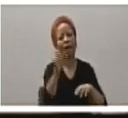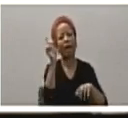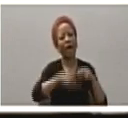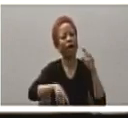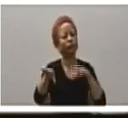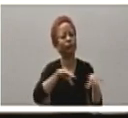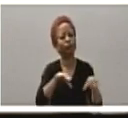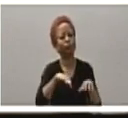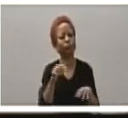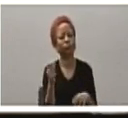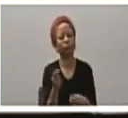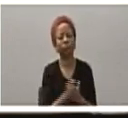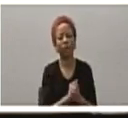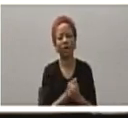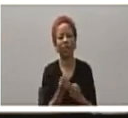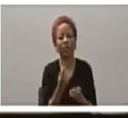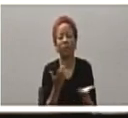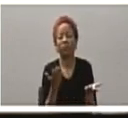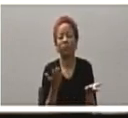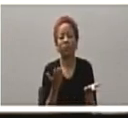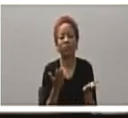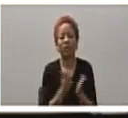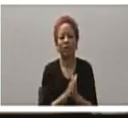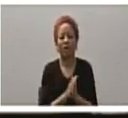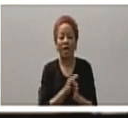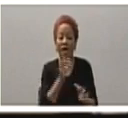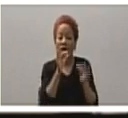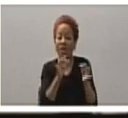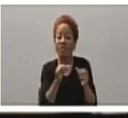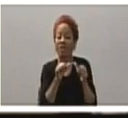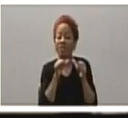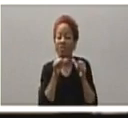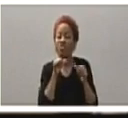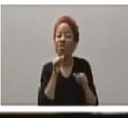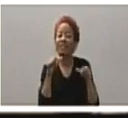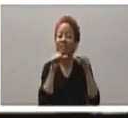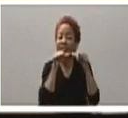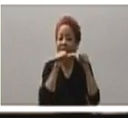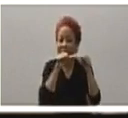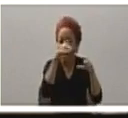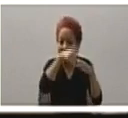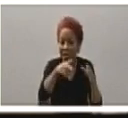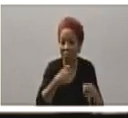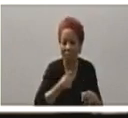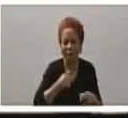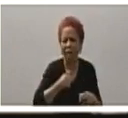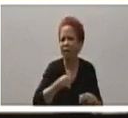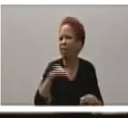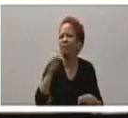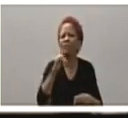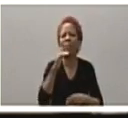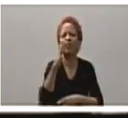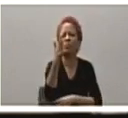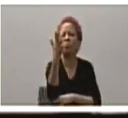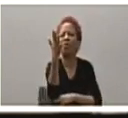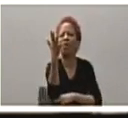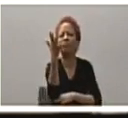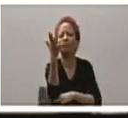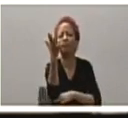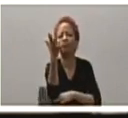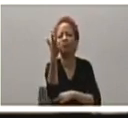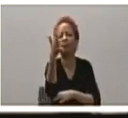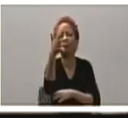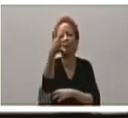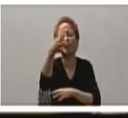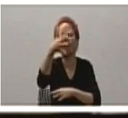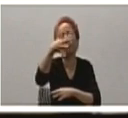Anyone who does not remain in me is like a branch that has been thrown away. It withers. These